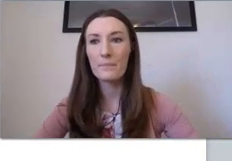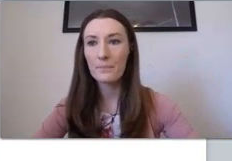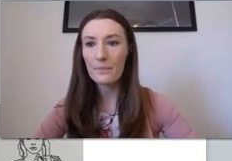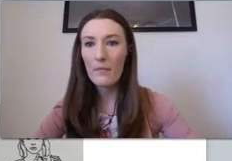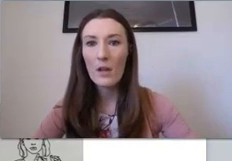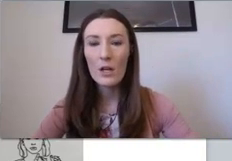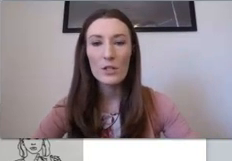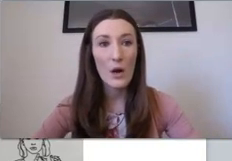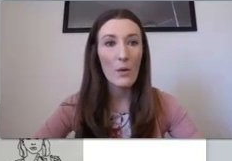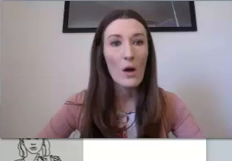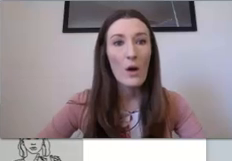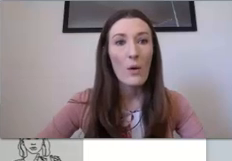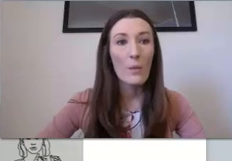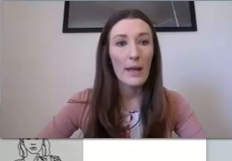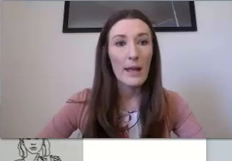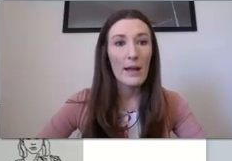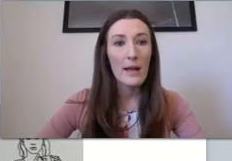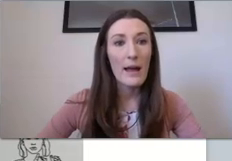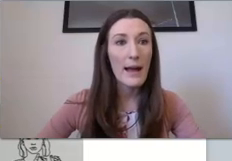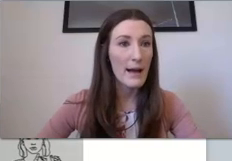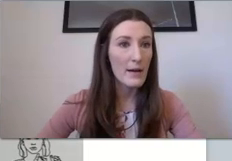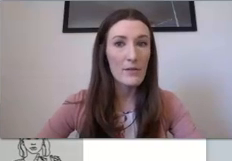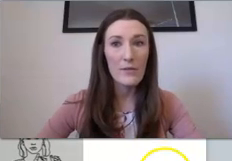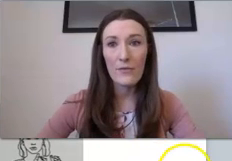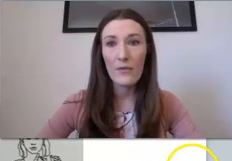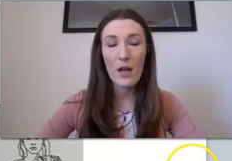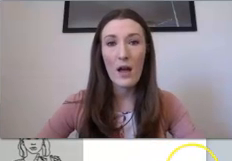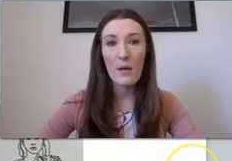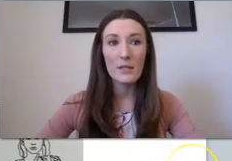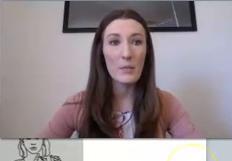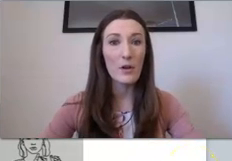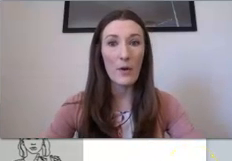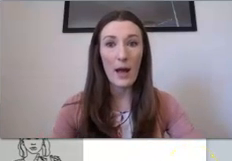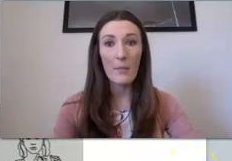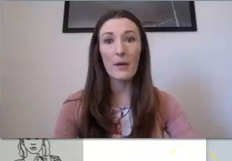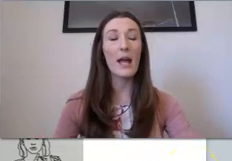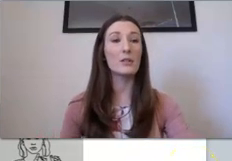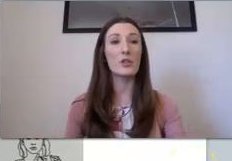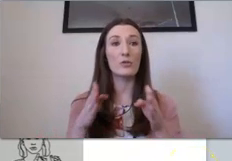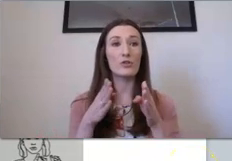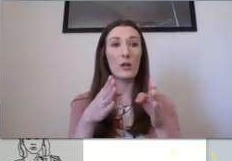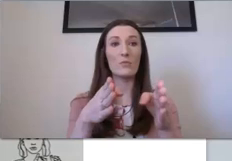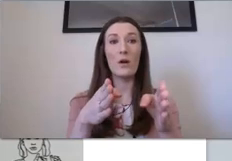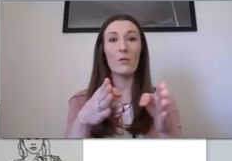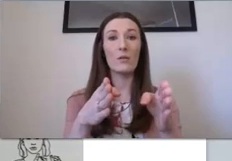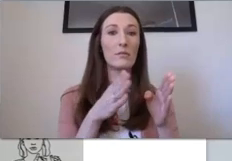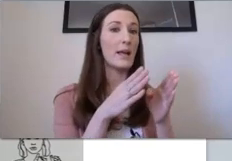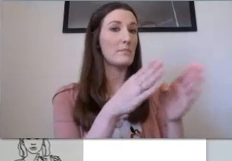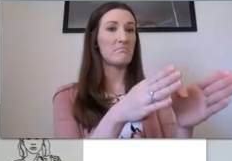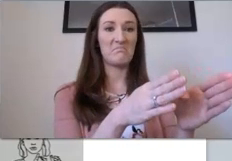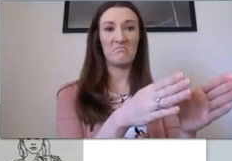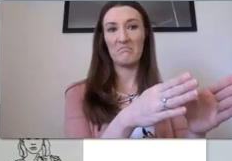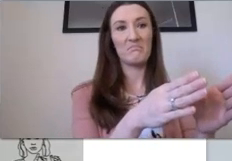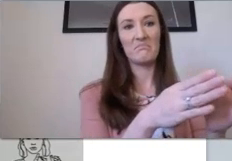Okay? So we have some of your vocab. Okay, so street, road,